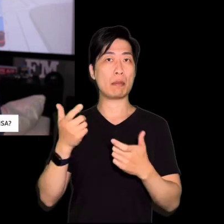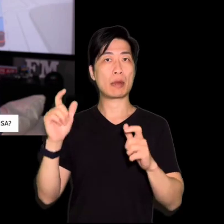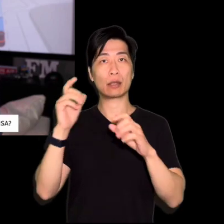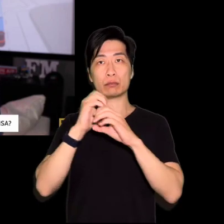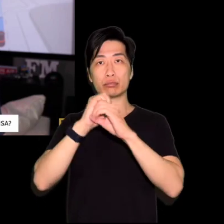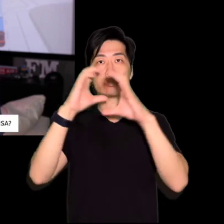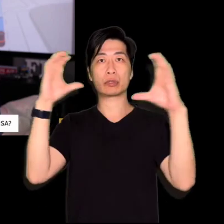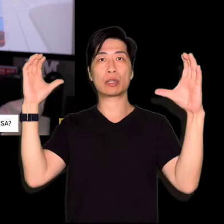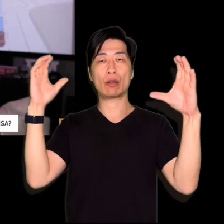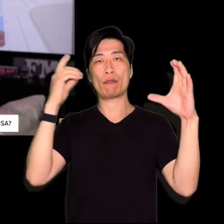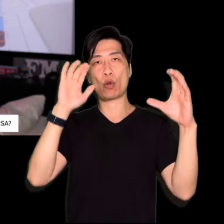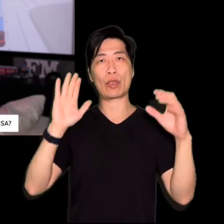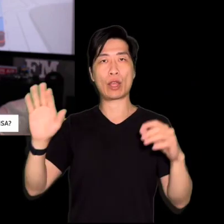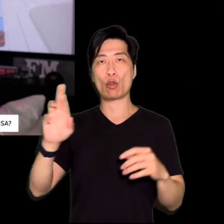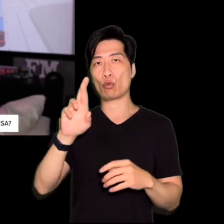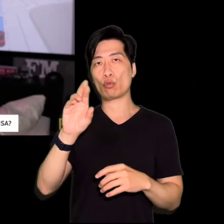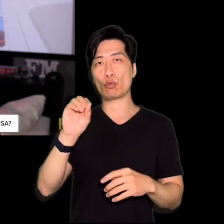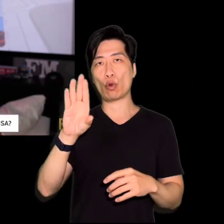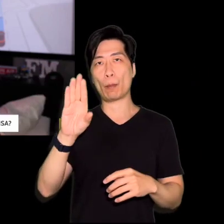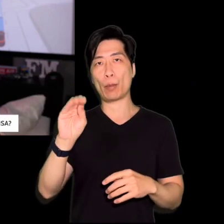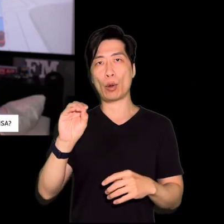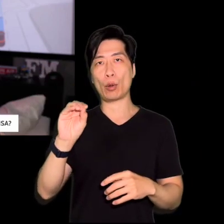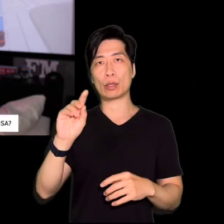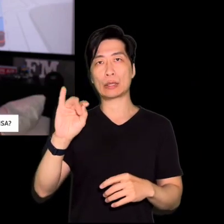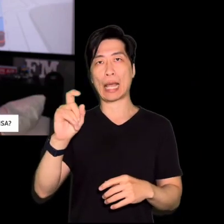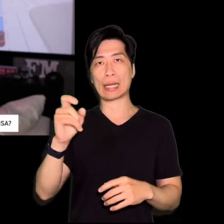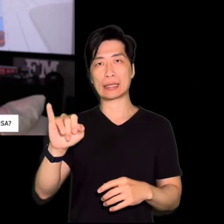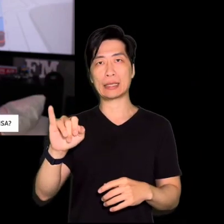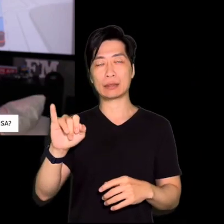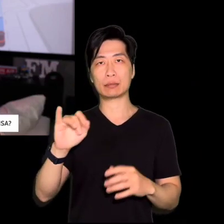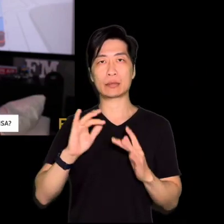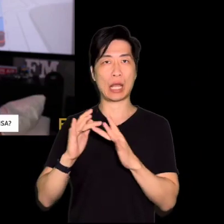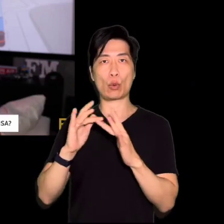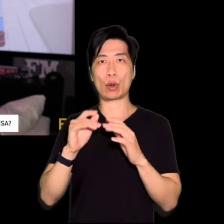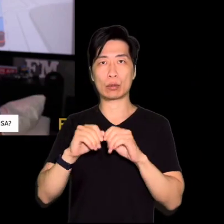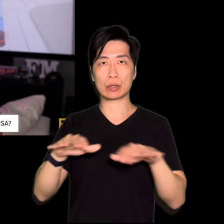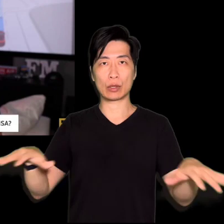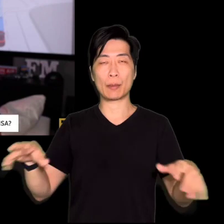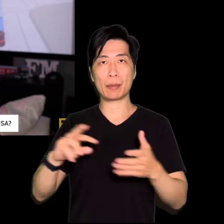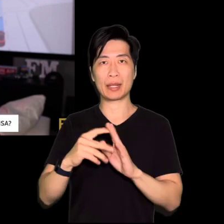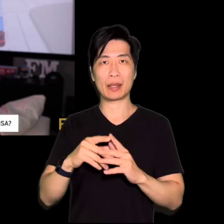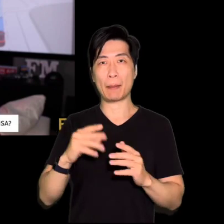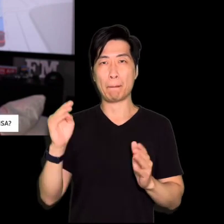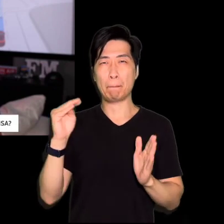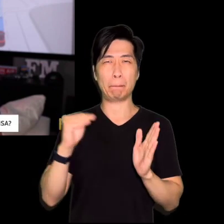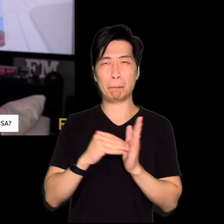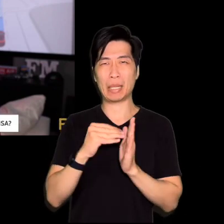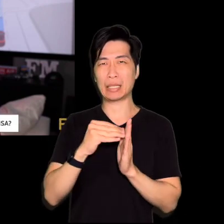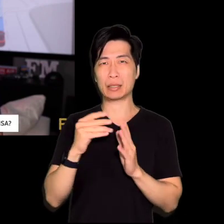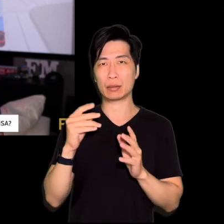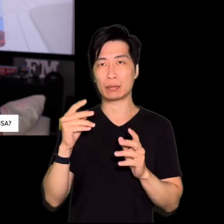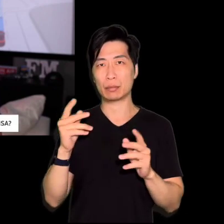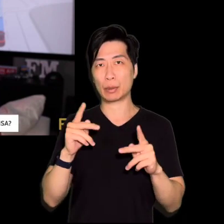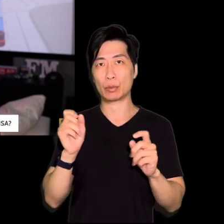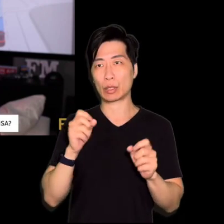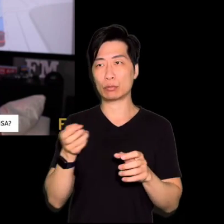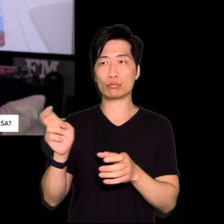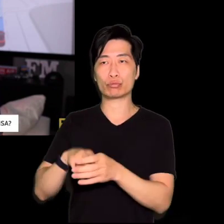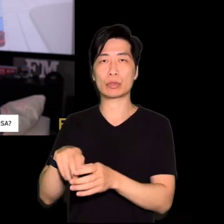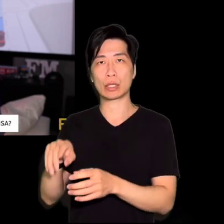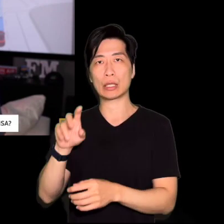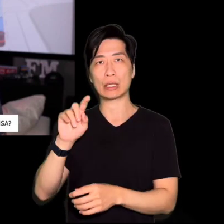Tesla's grand vision of having, call it a robotaxi network, which is a millions of cars that can drive themselves, giving people